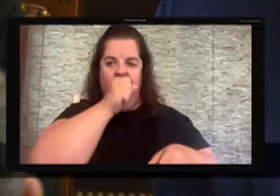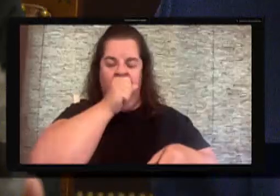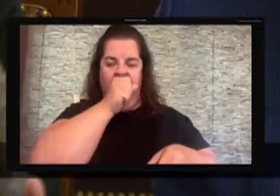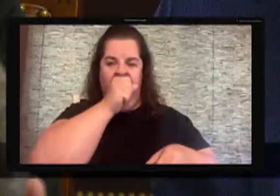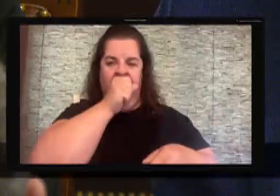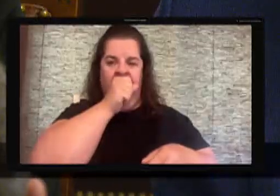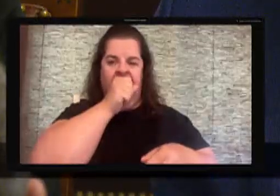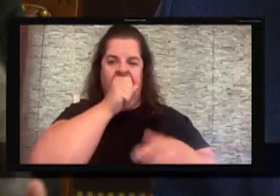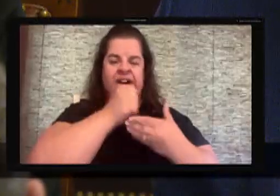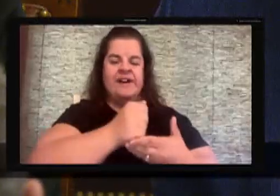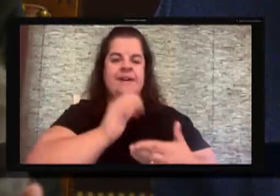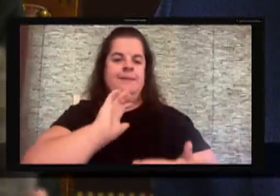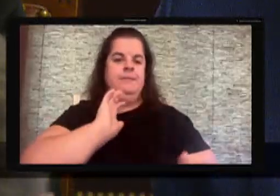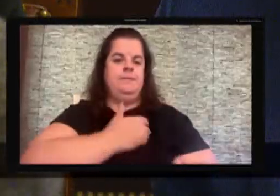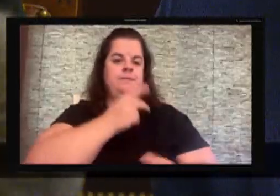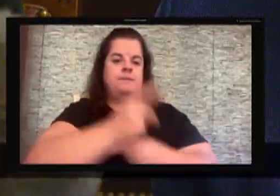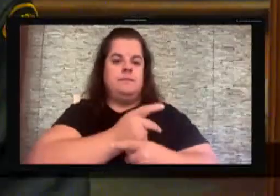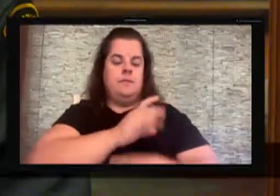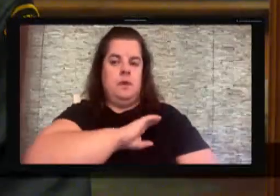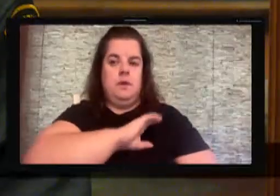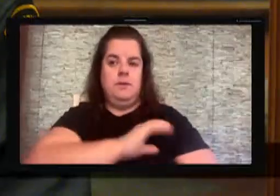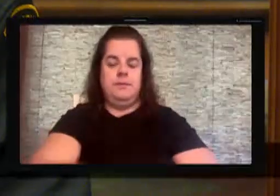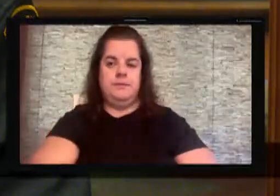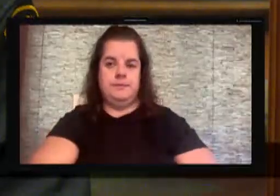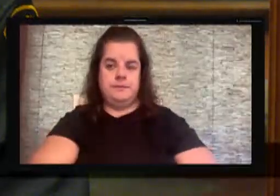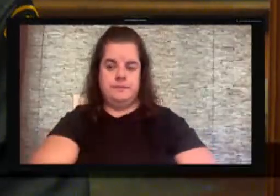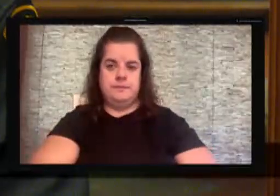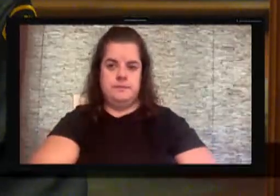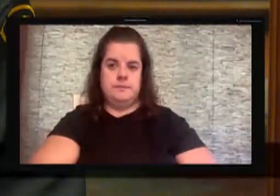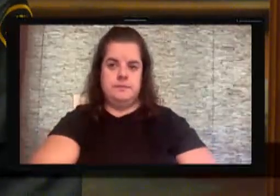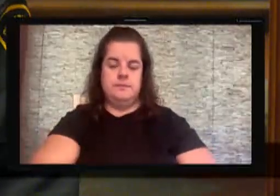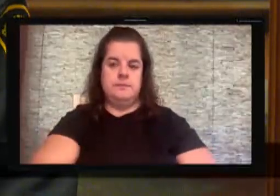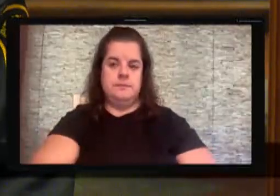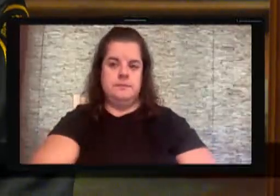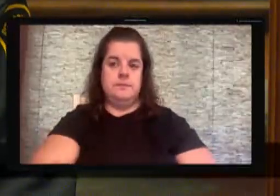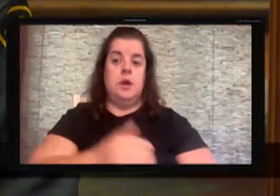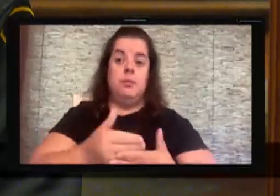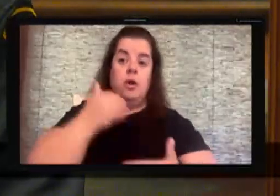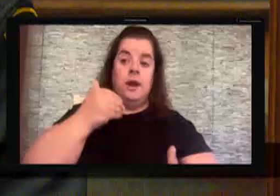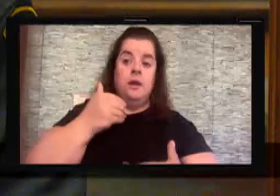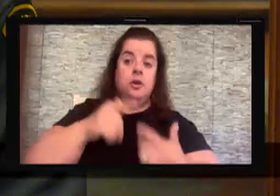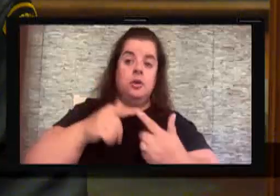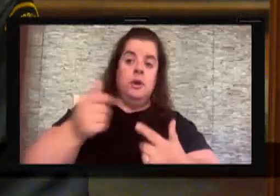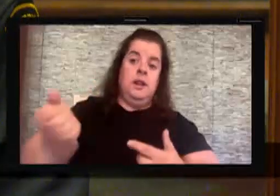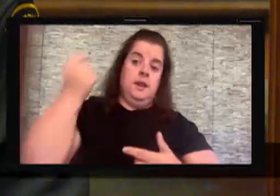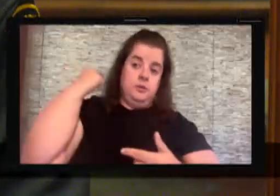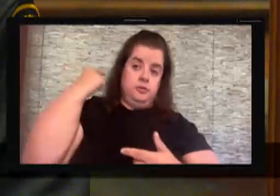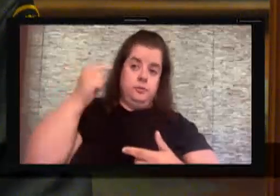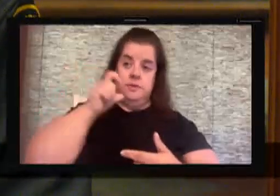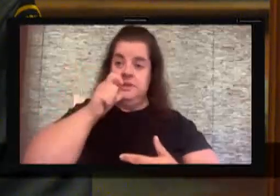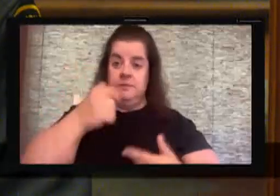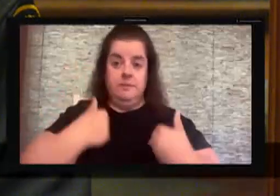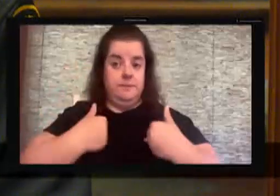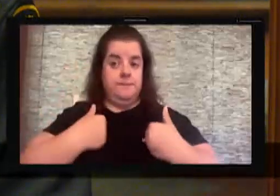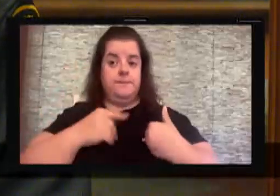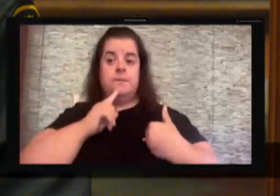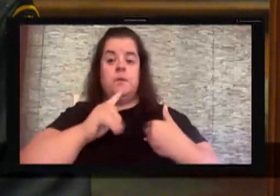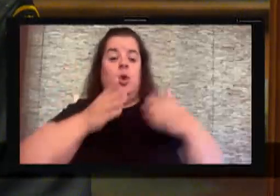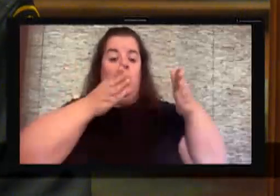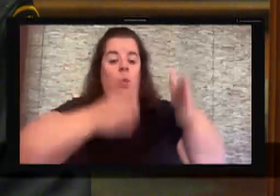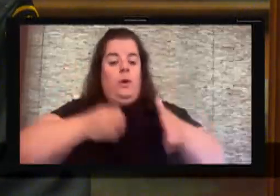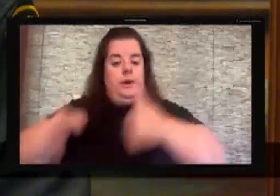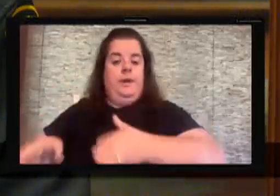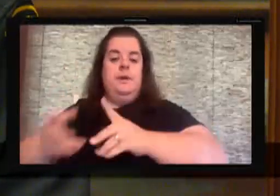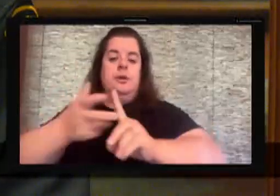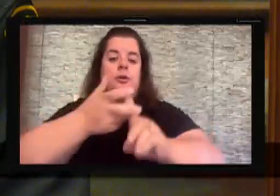recruit police. Sure. So prior to last year, we've not had a truly organized recruitment